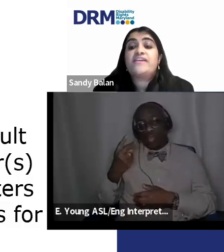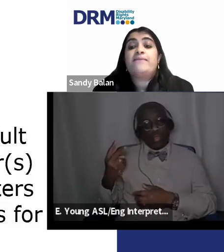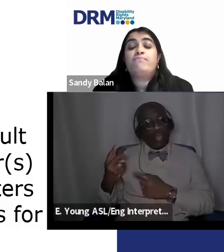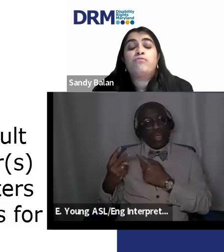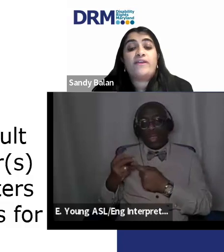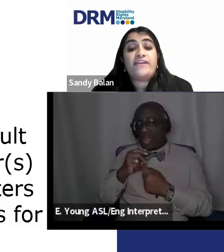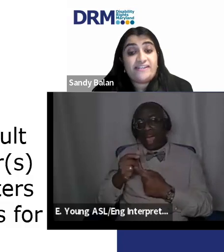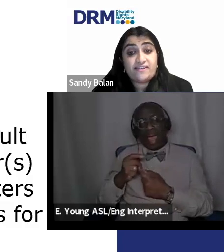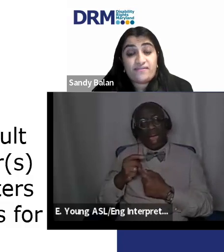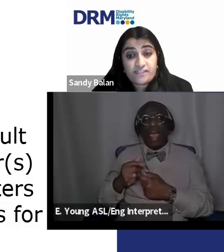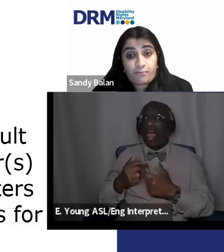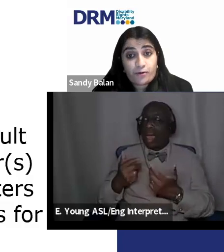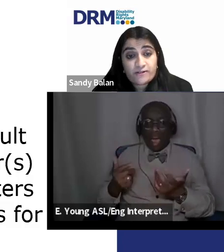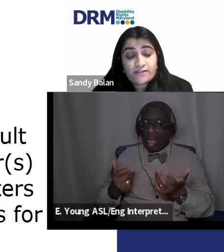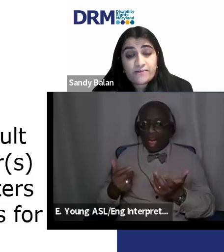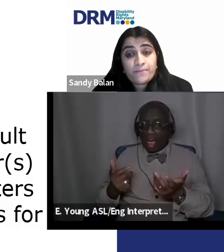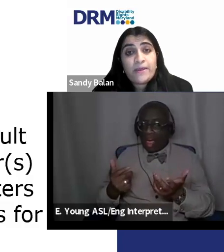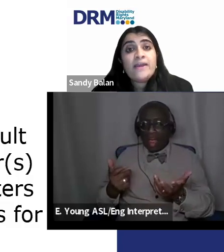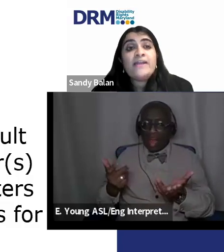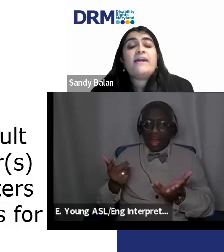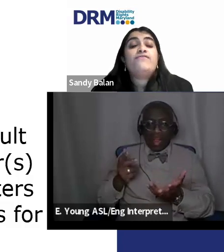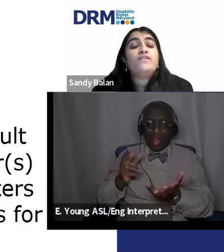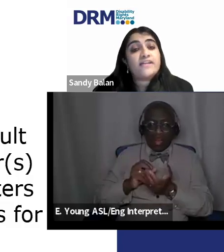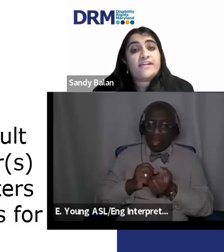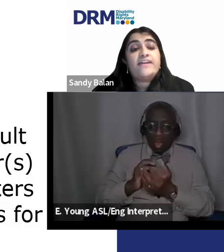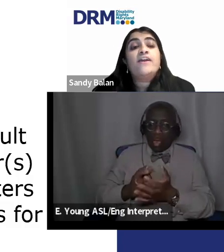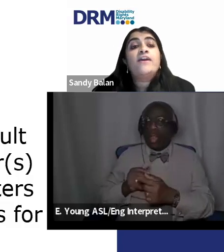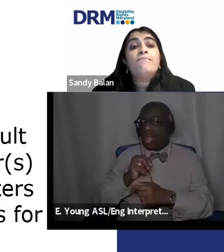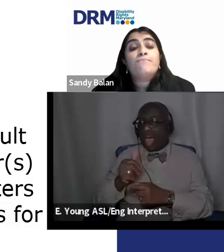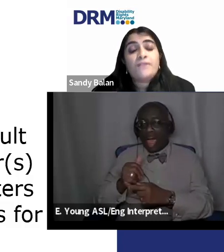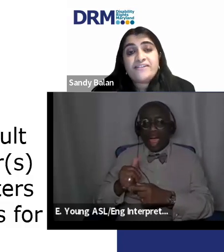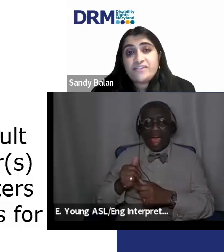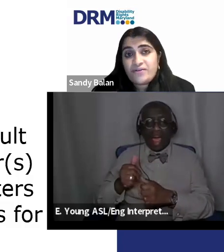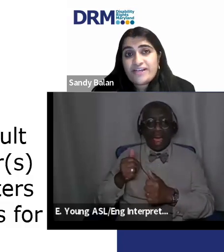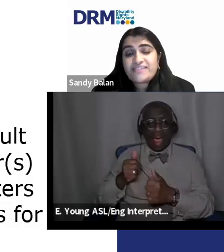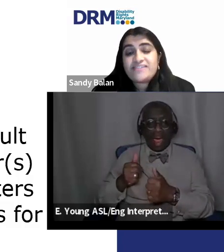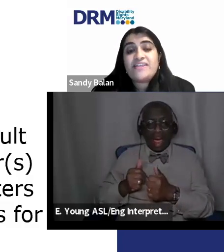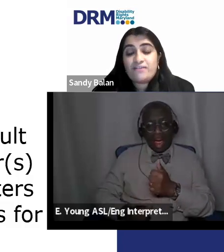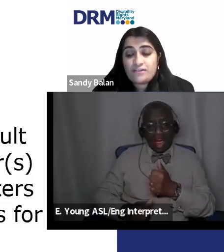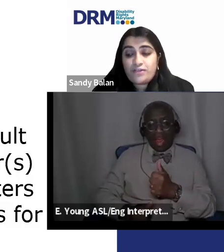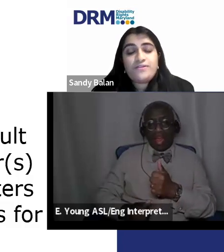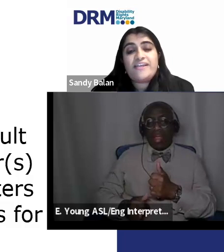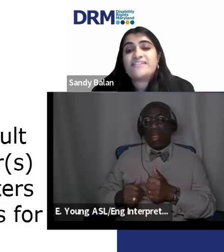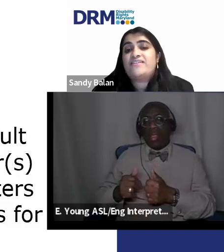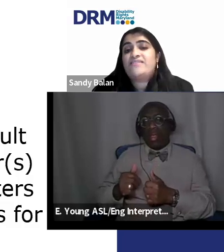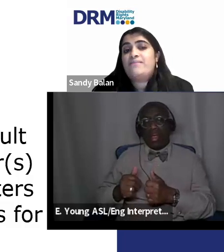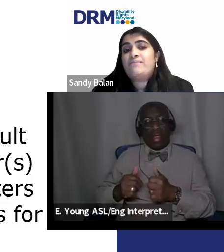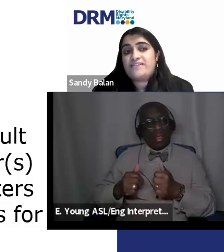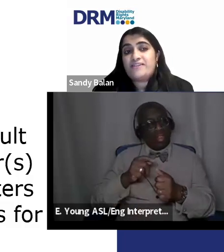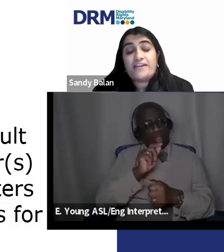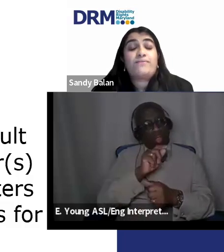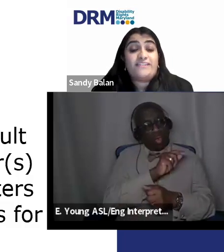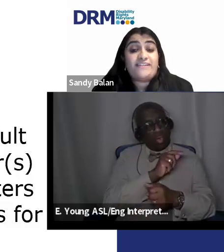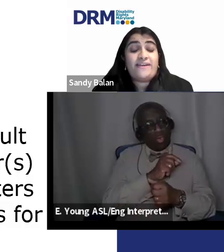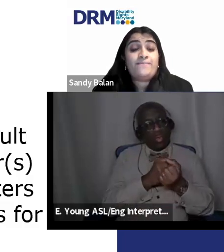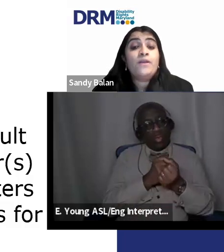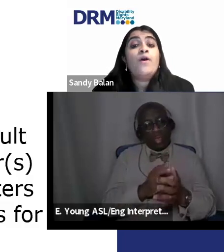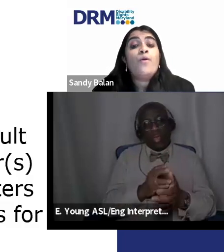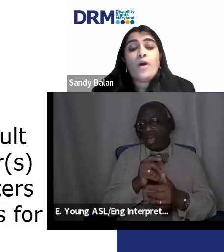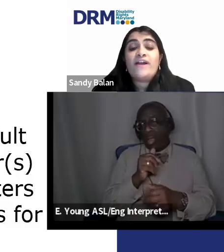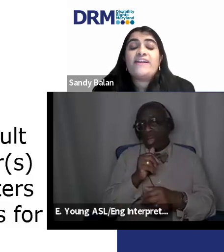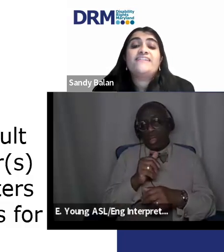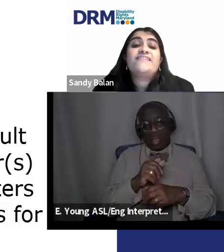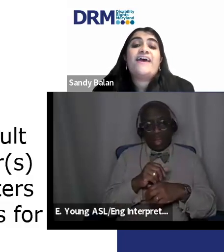or agents and employees of the supporters. Now, if you look at it, please notice that there are two things that are